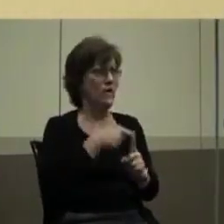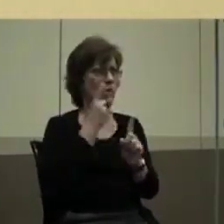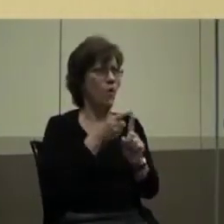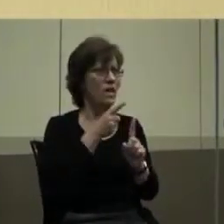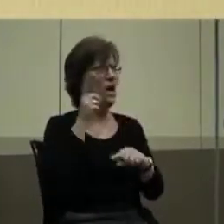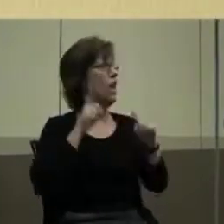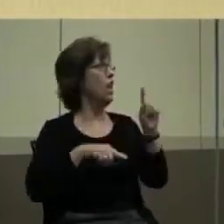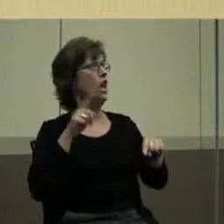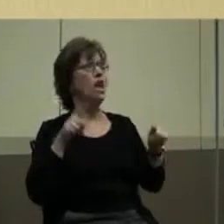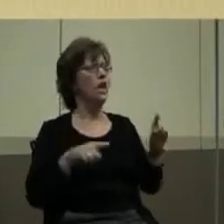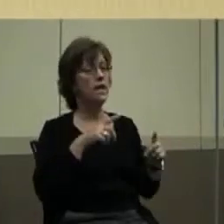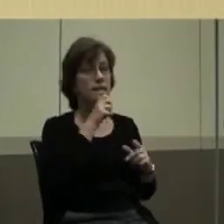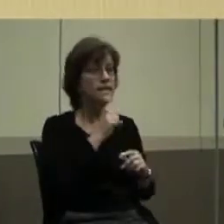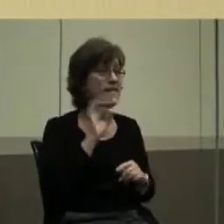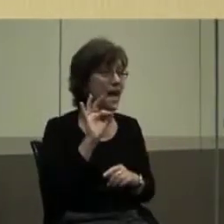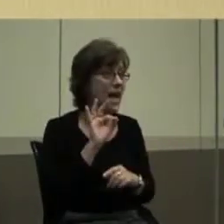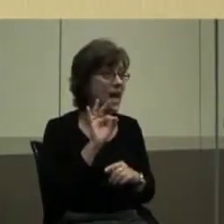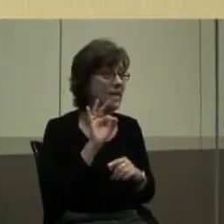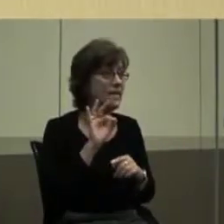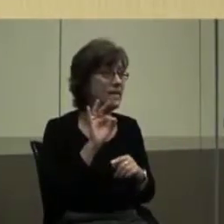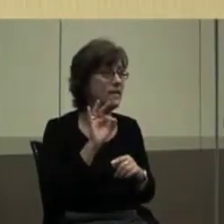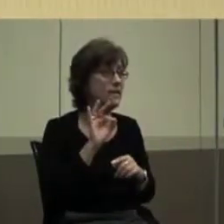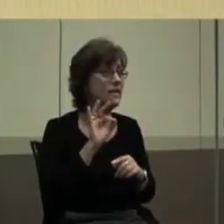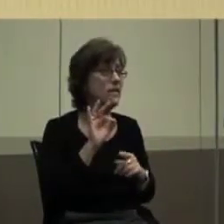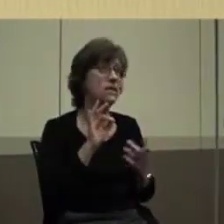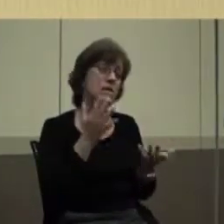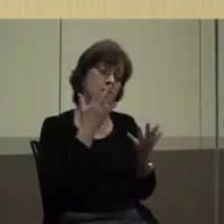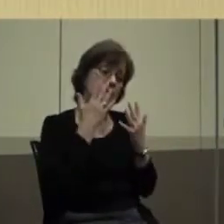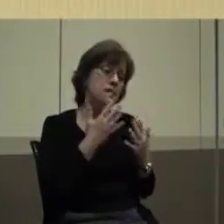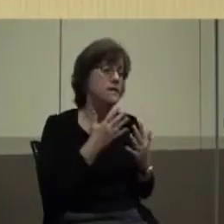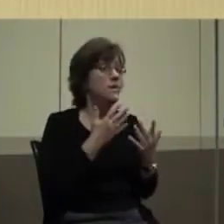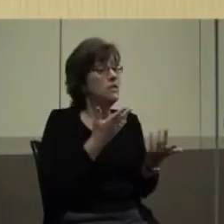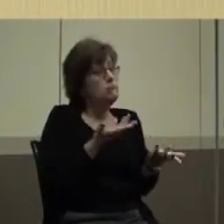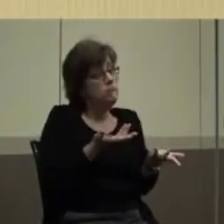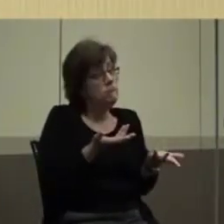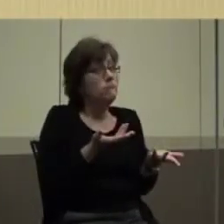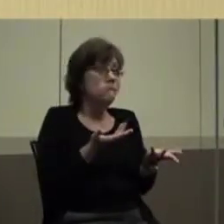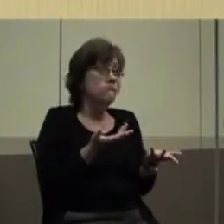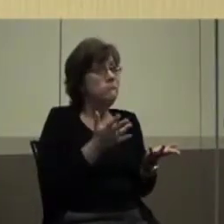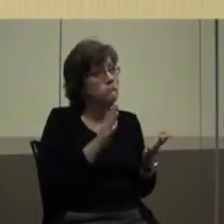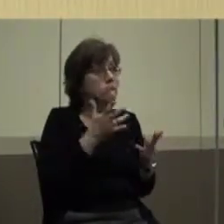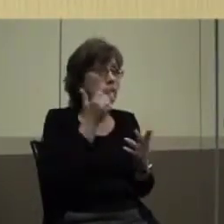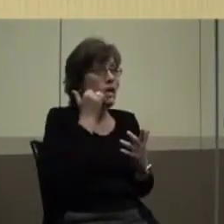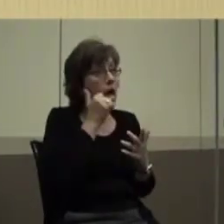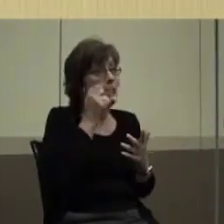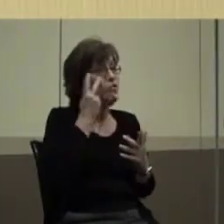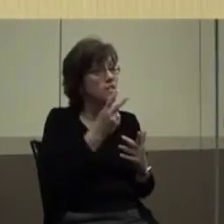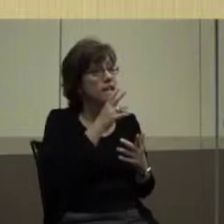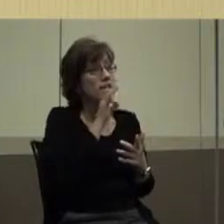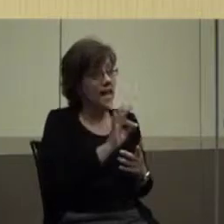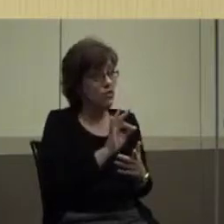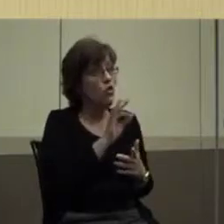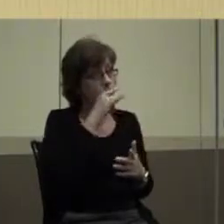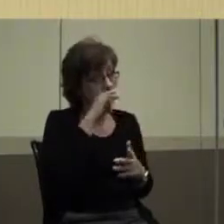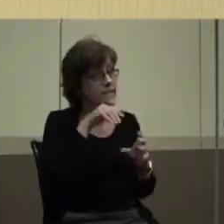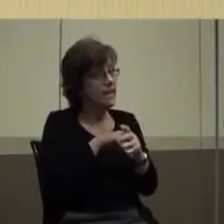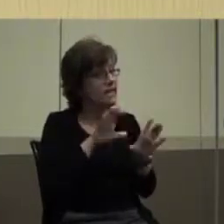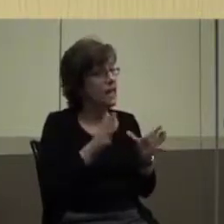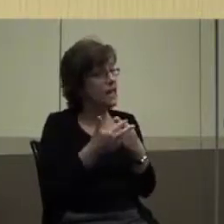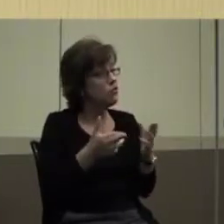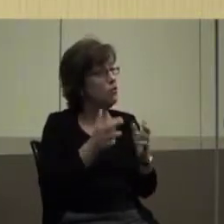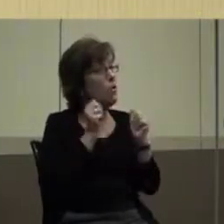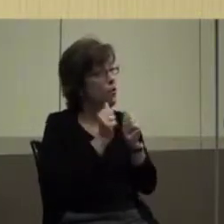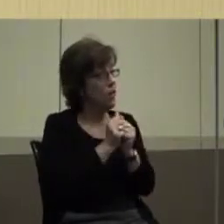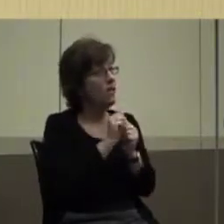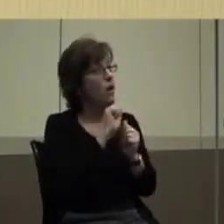9. And sadly, that's not unusual to see kids 9 years of age in our classrooms with autism